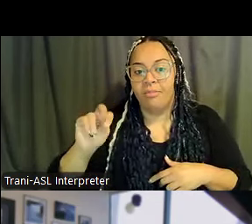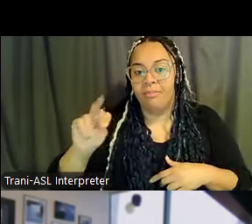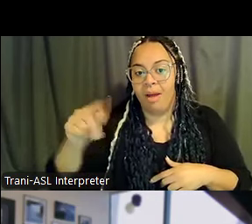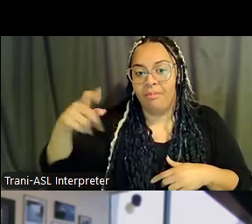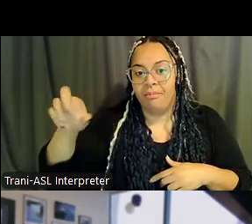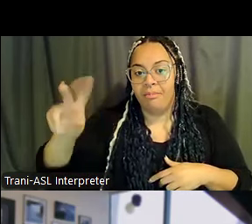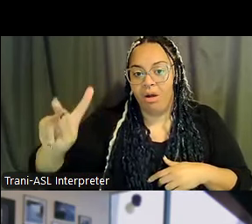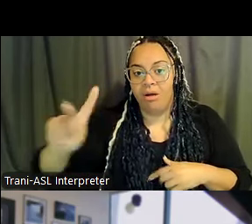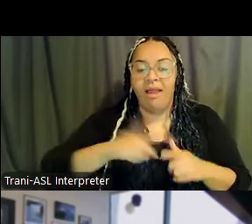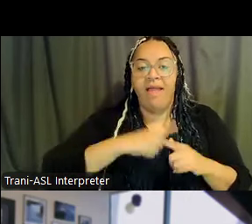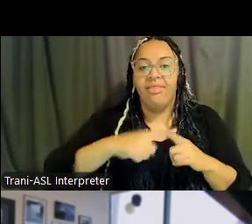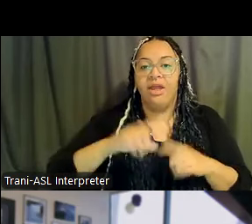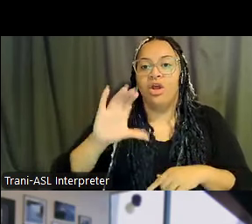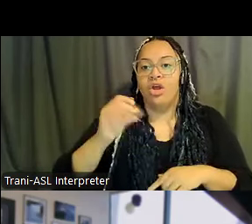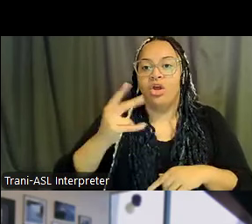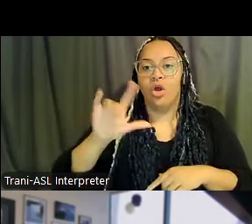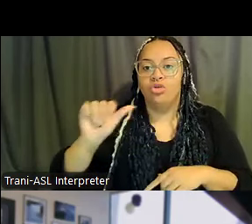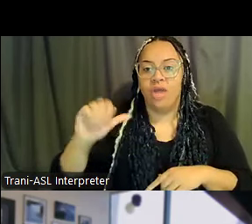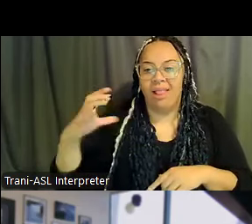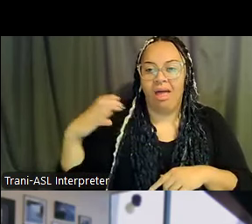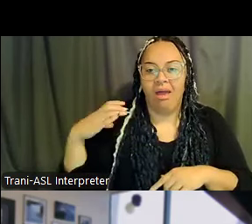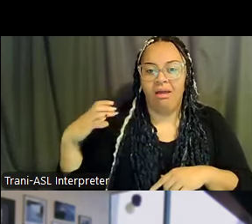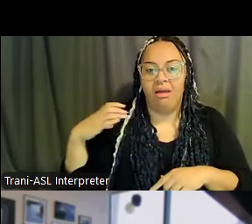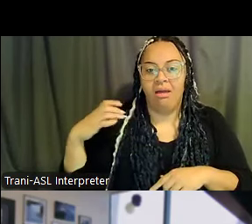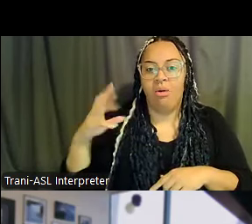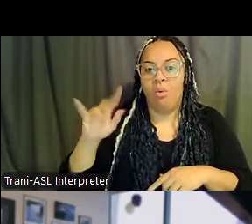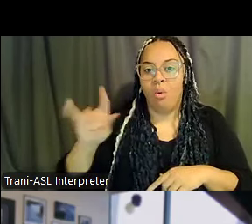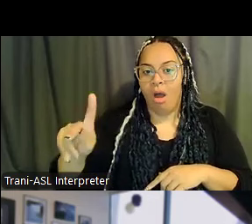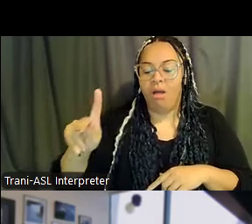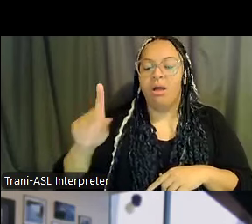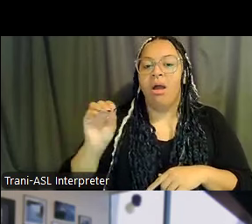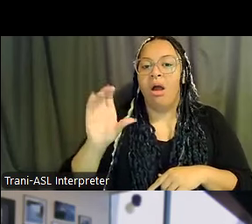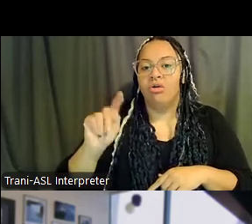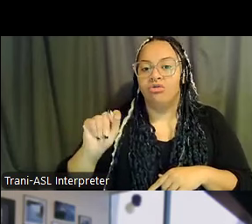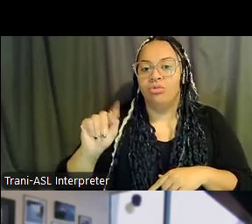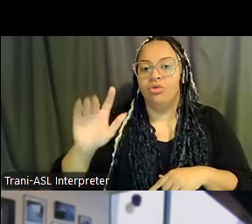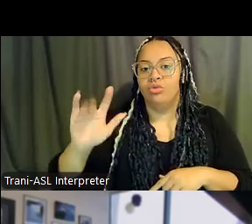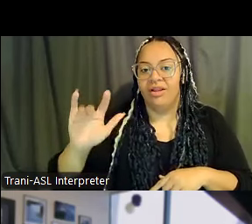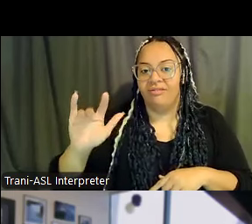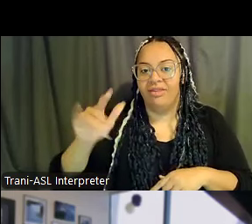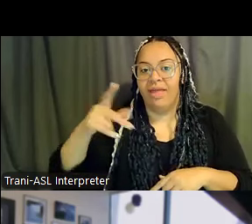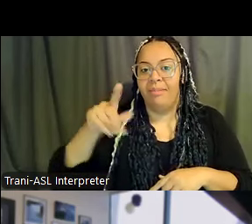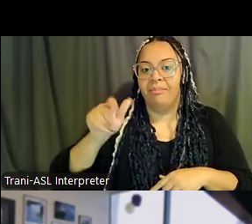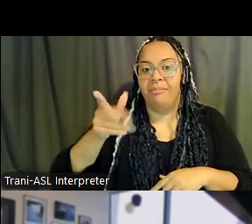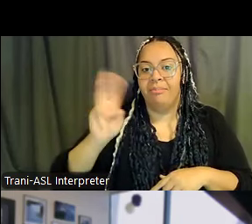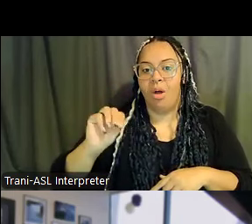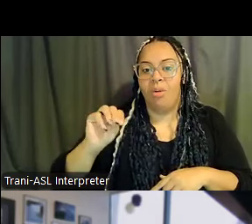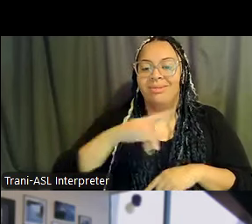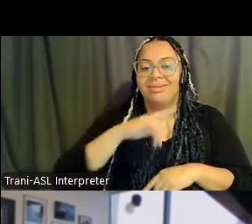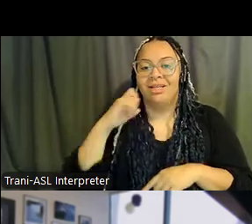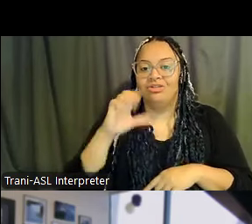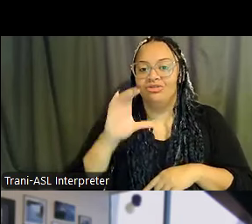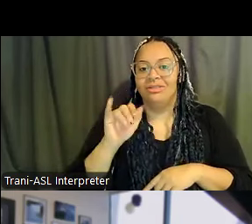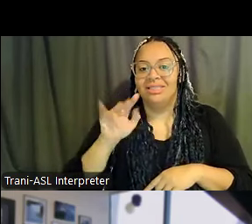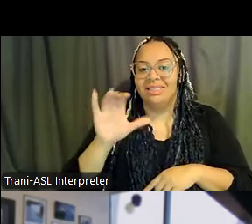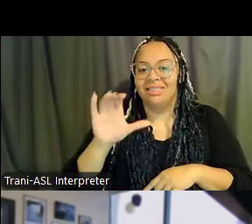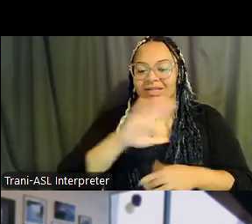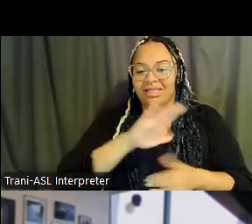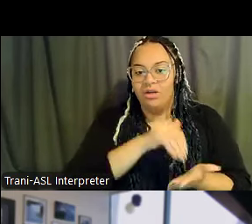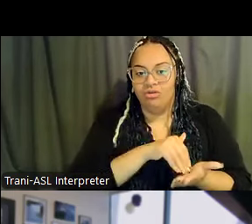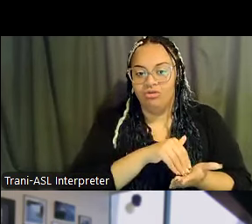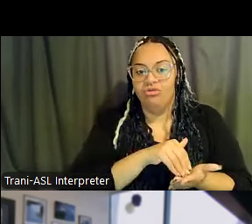which is October 25th in Palm Desert Civic Center Park. If you scan the QR code, join our team.